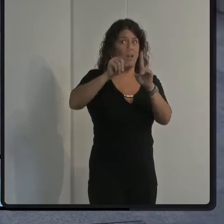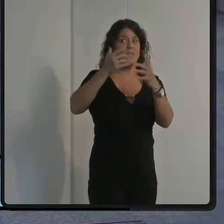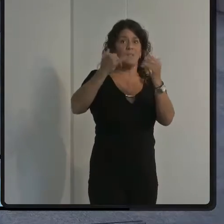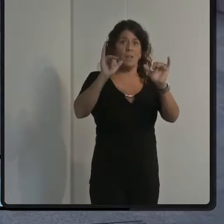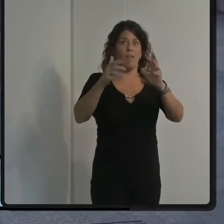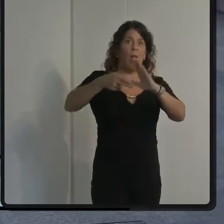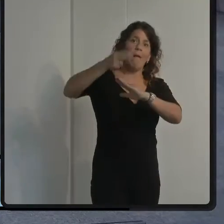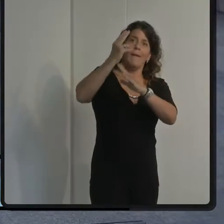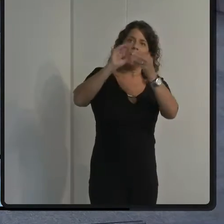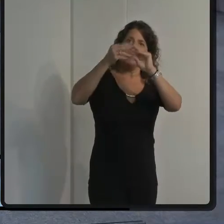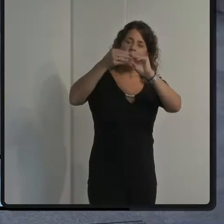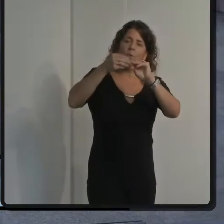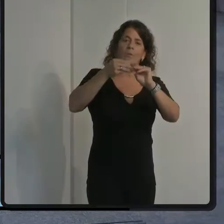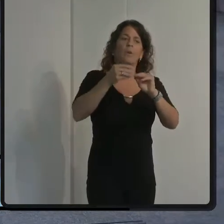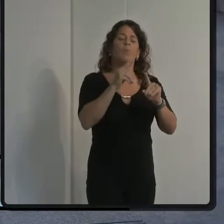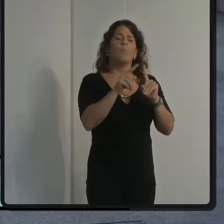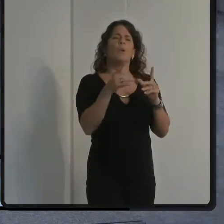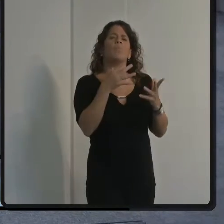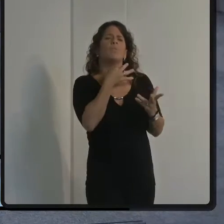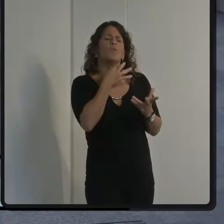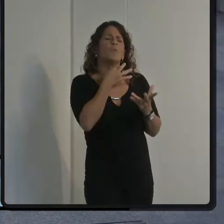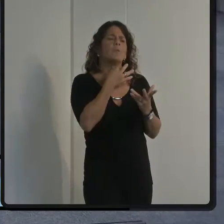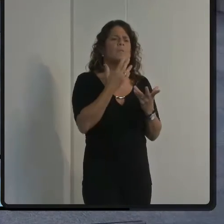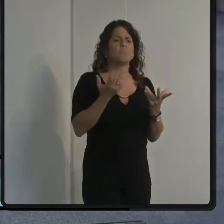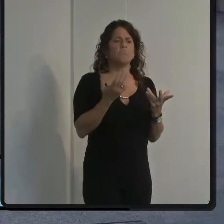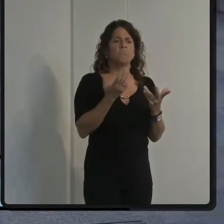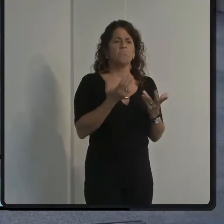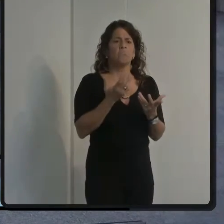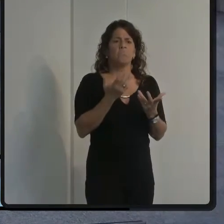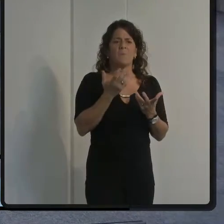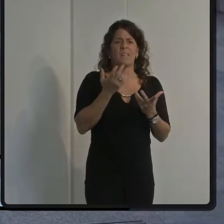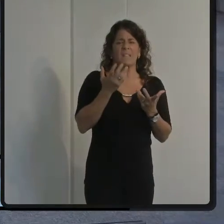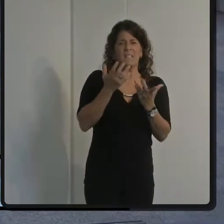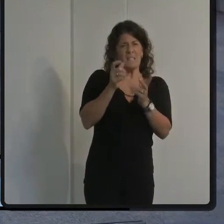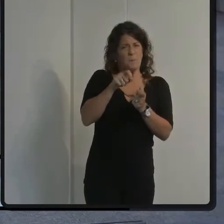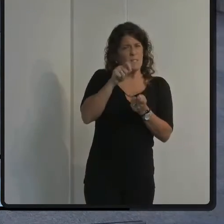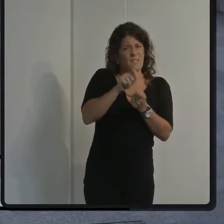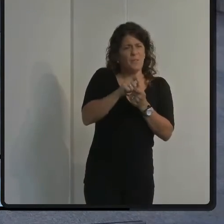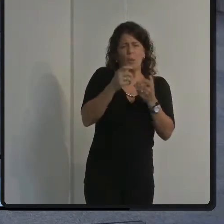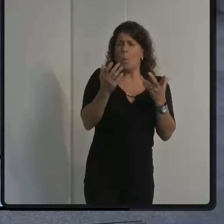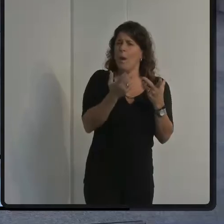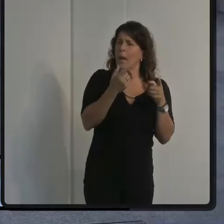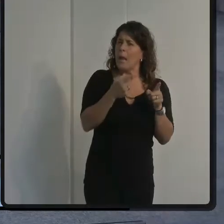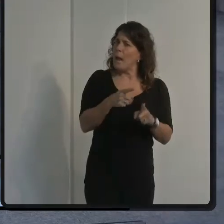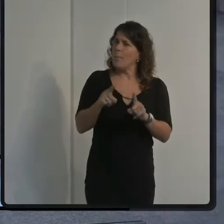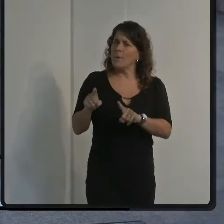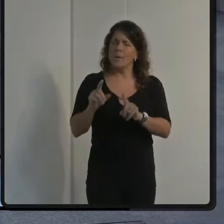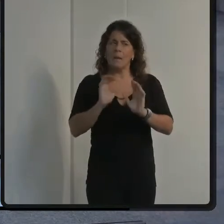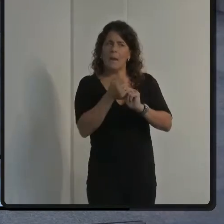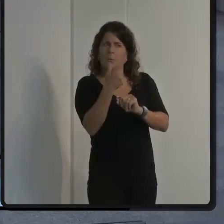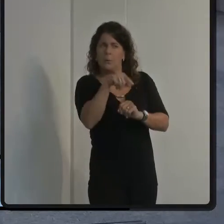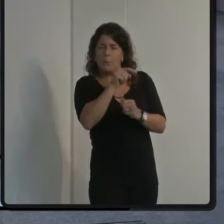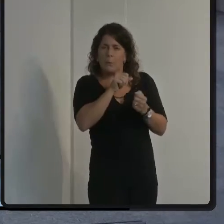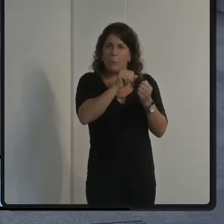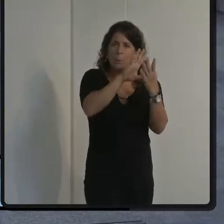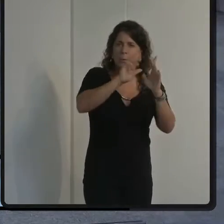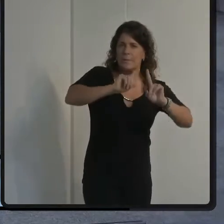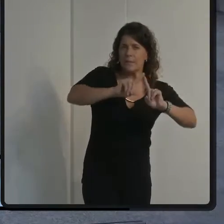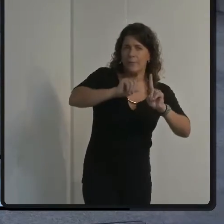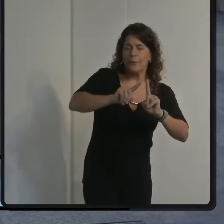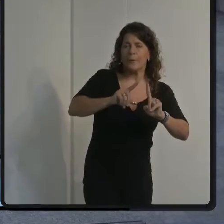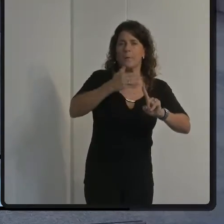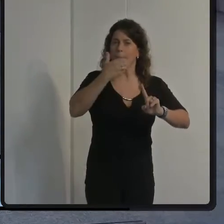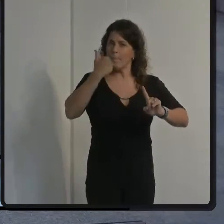First, I'm interested in what specifically do you think made that happen? What were you doing differently, or what were you doing better,